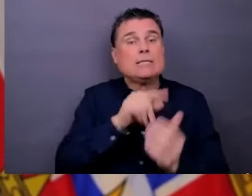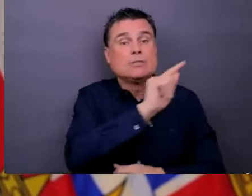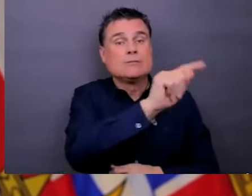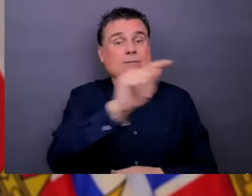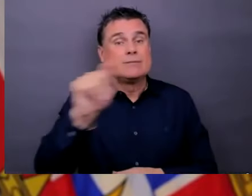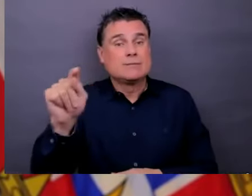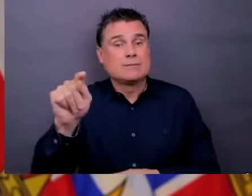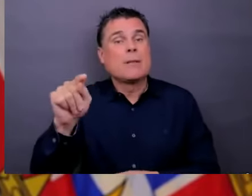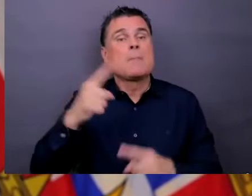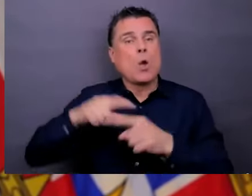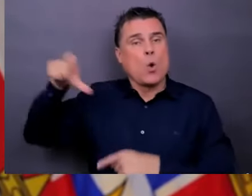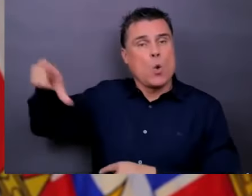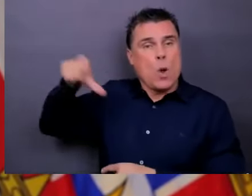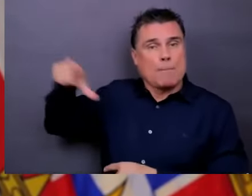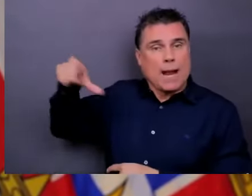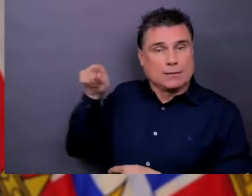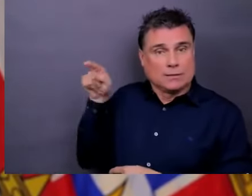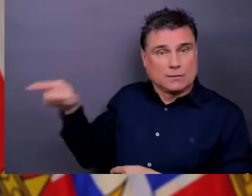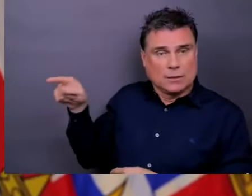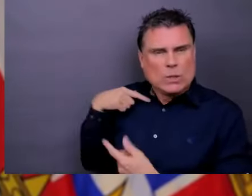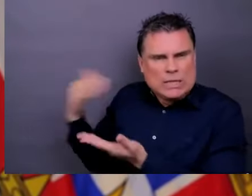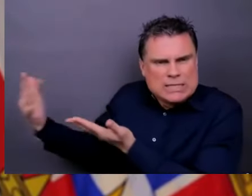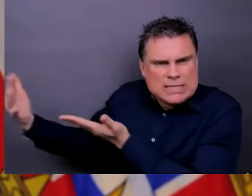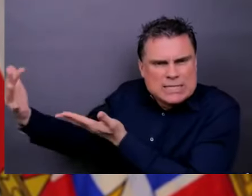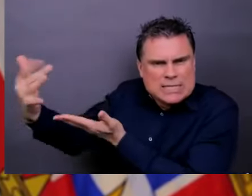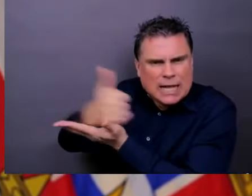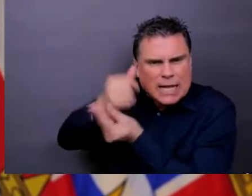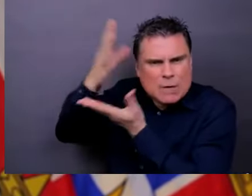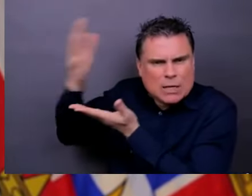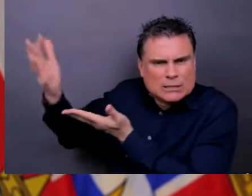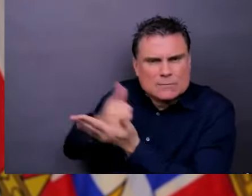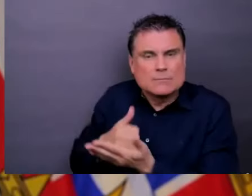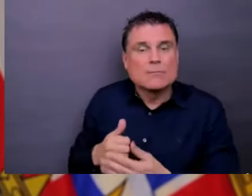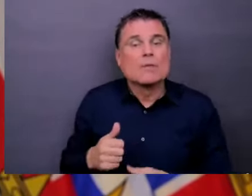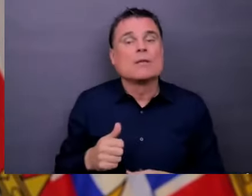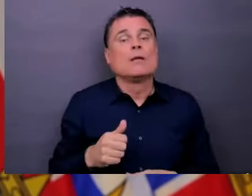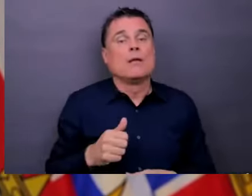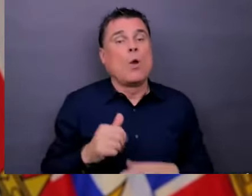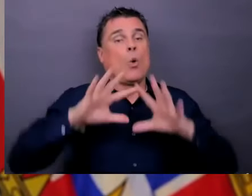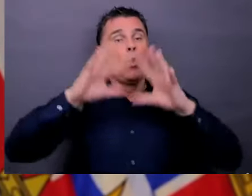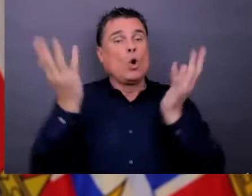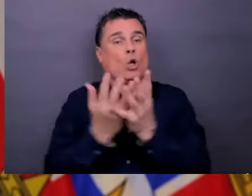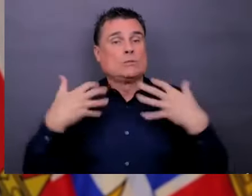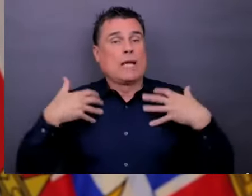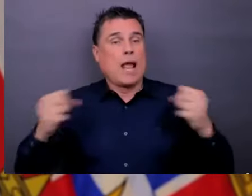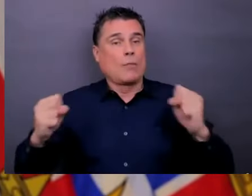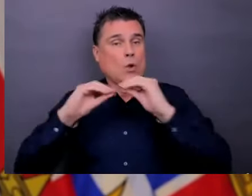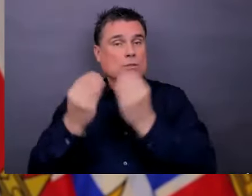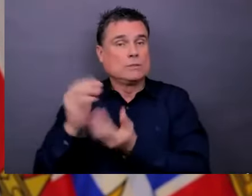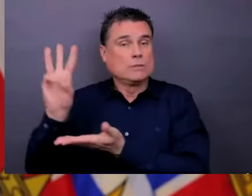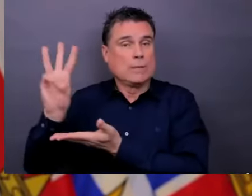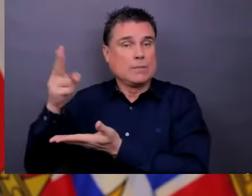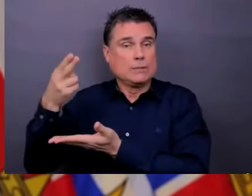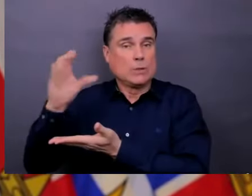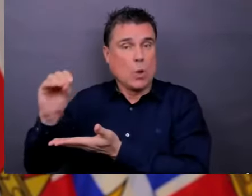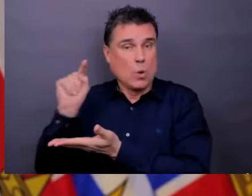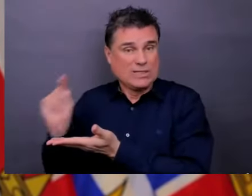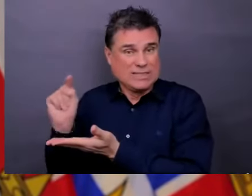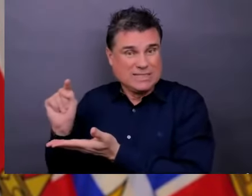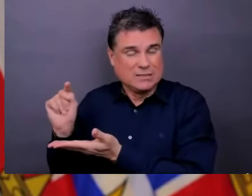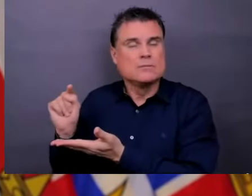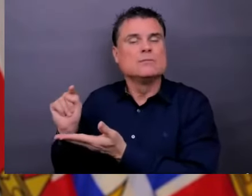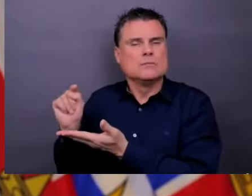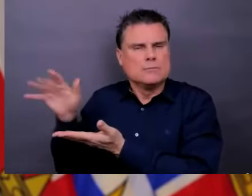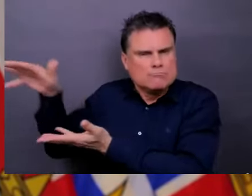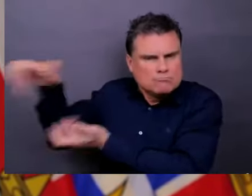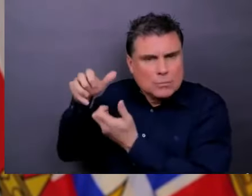my colleagues. And there's evidence from the WHO and others, showing that this delay of several